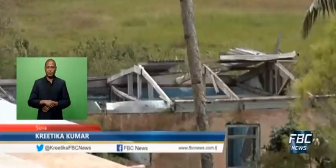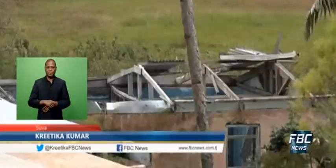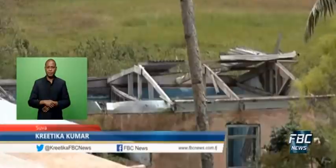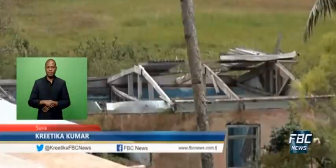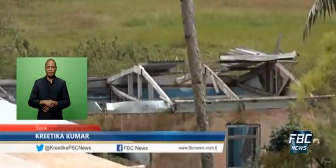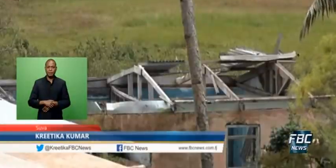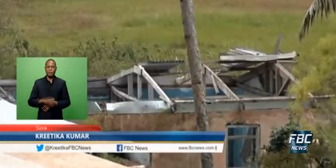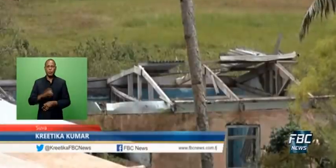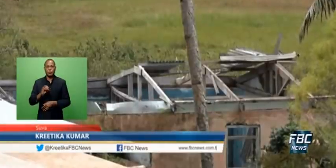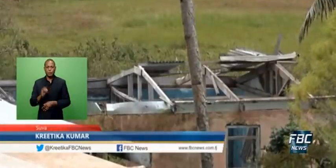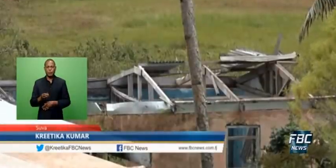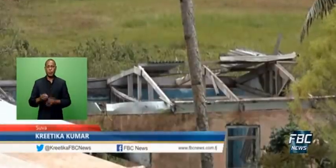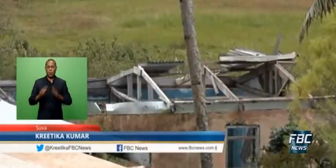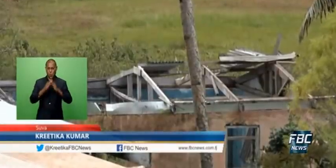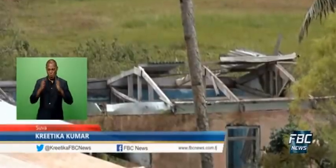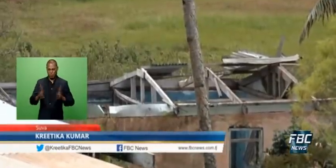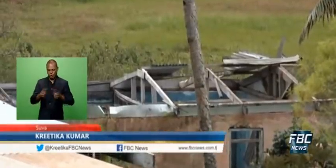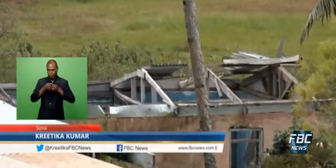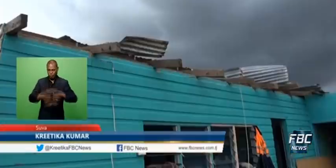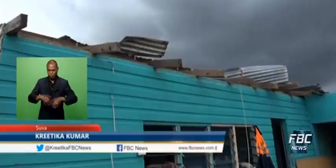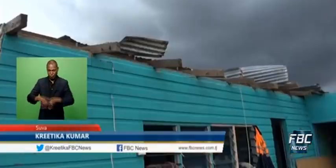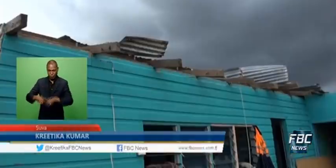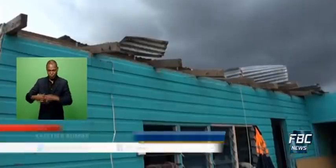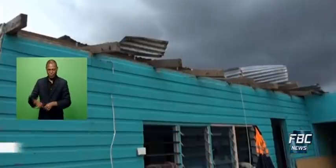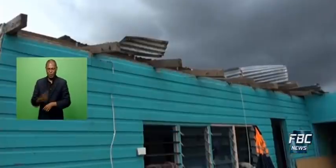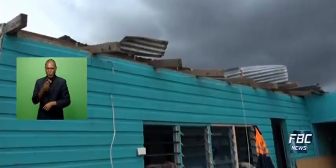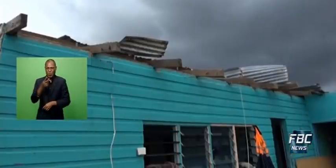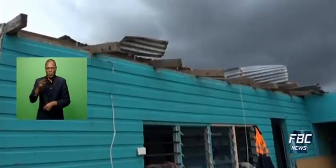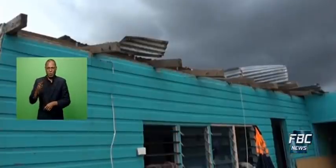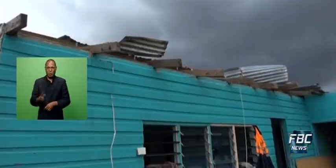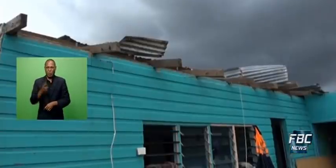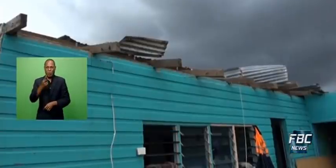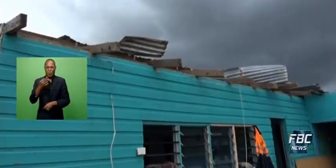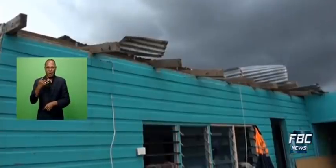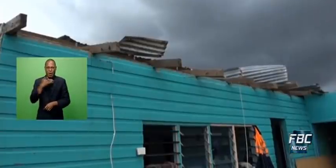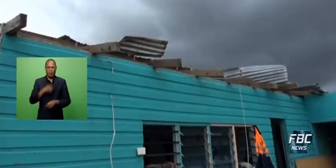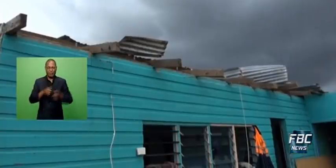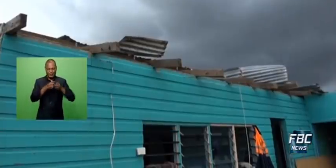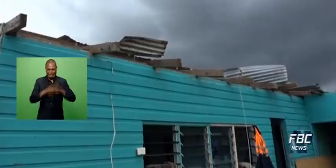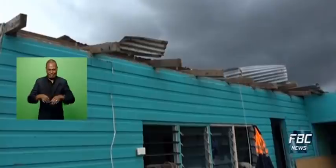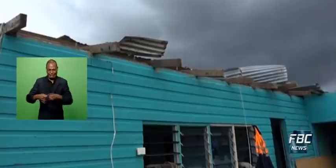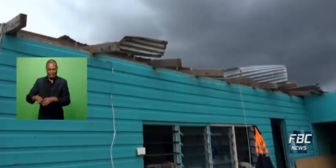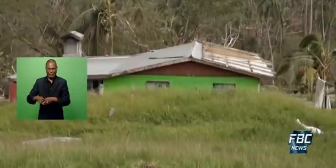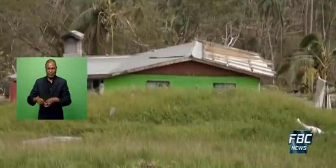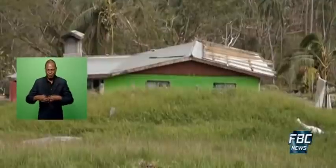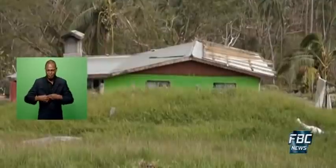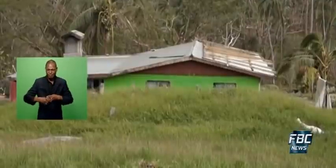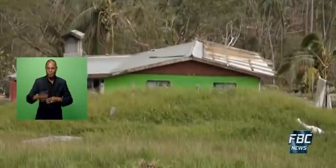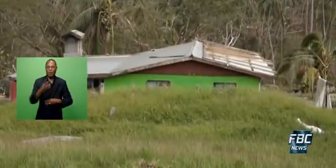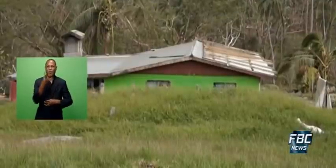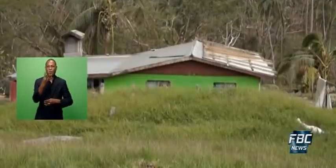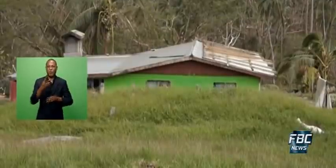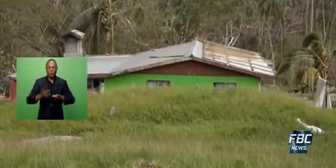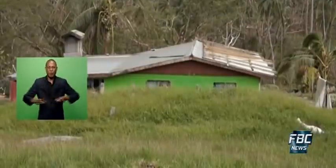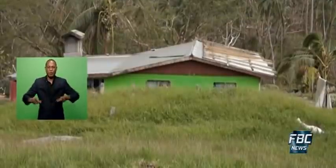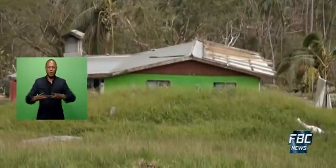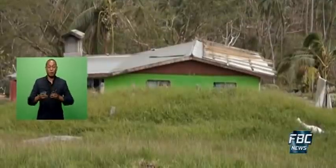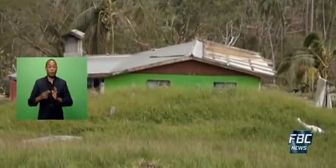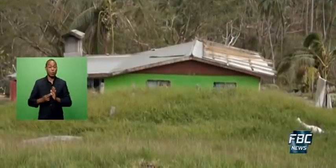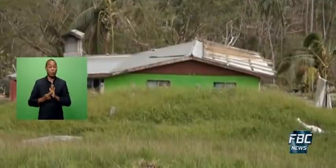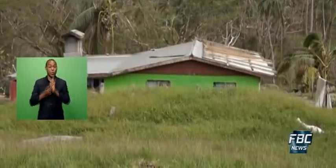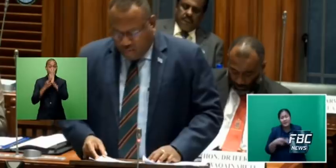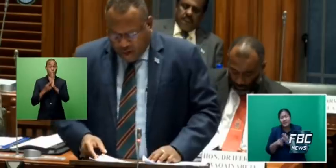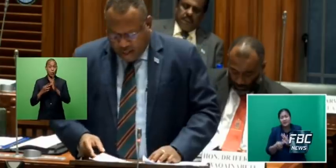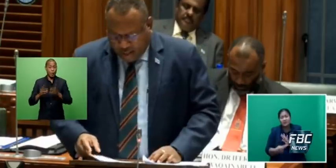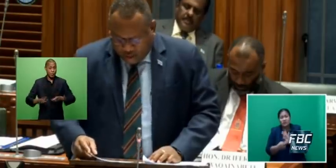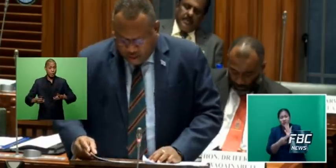6,184 homes were partially damaged and 2,141 were destroyed across the 4 divisions. In the Northern Division, we